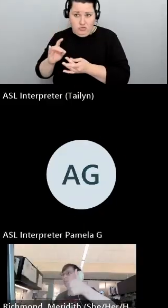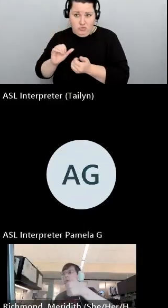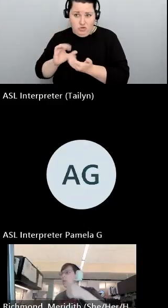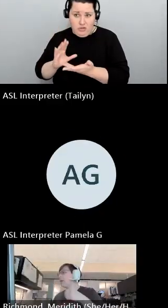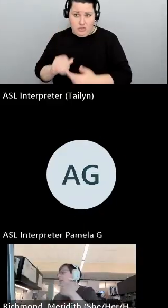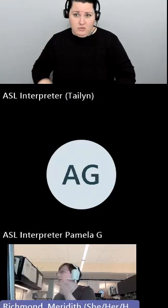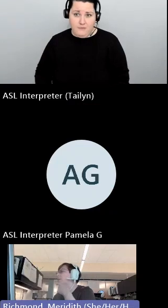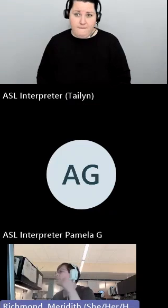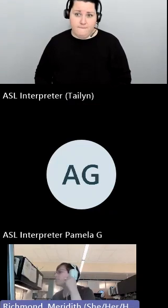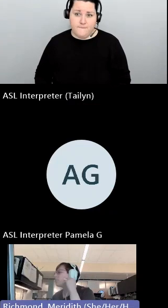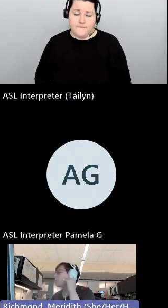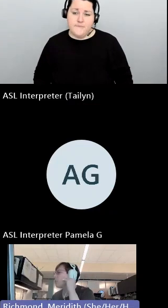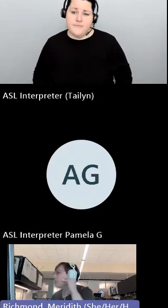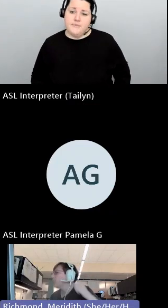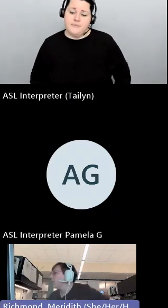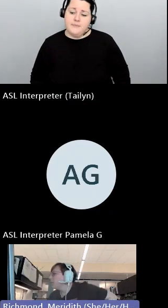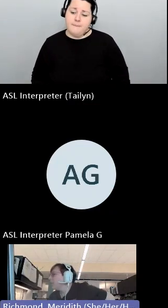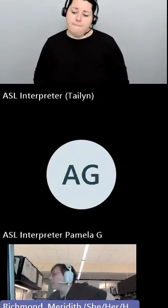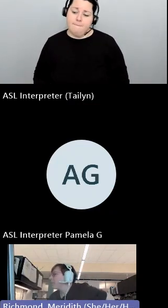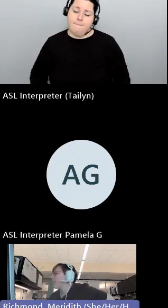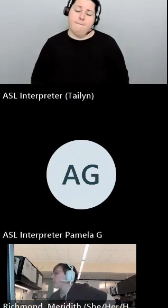address?